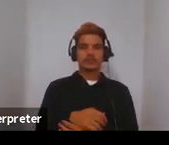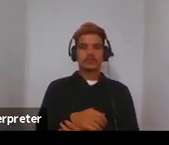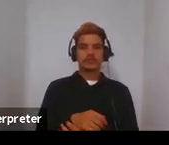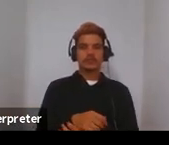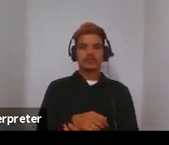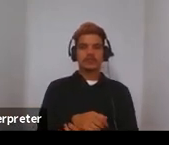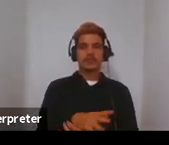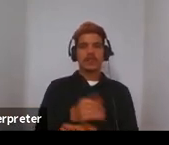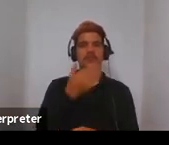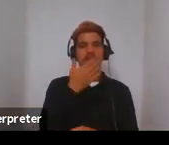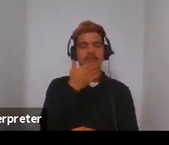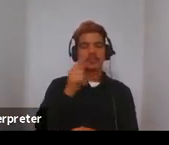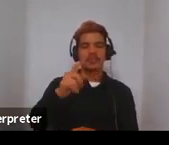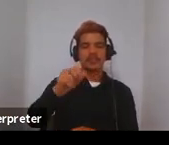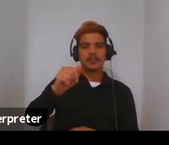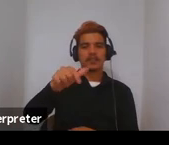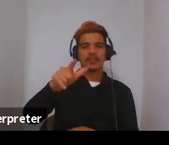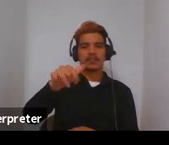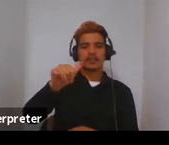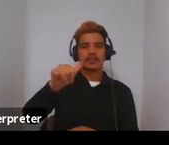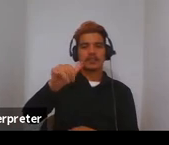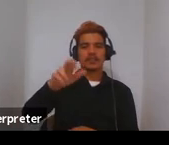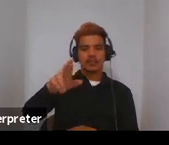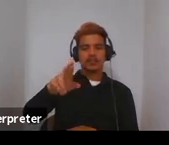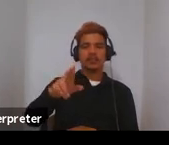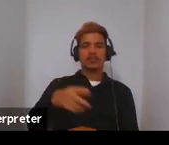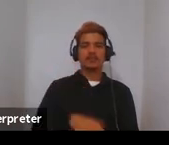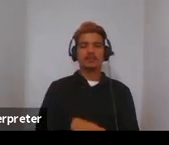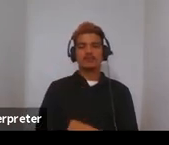And thank you, Taylor, for putting that in.